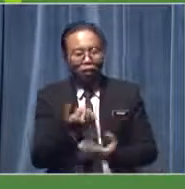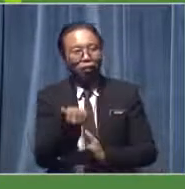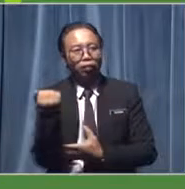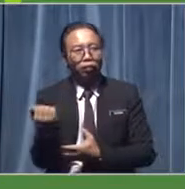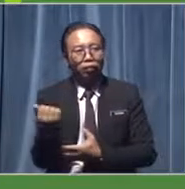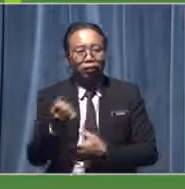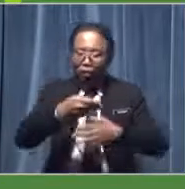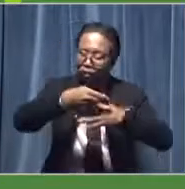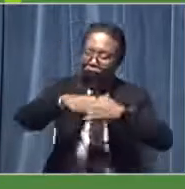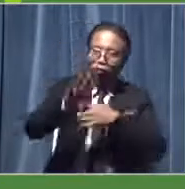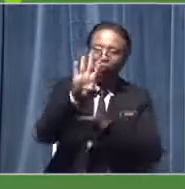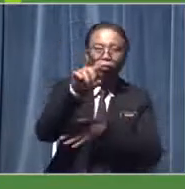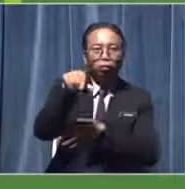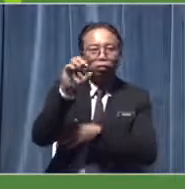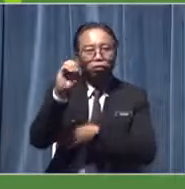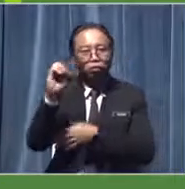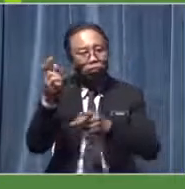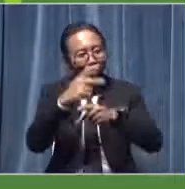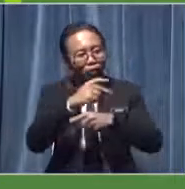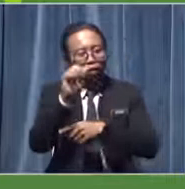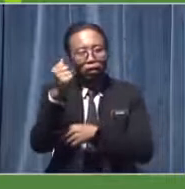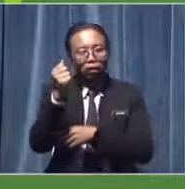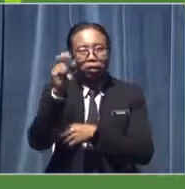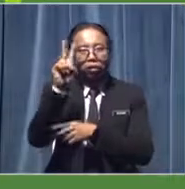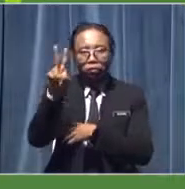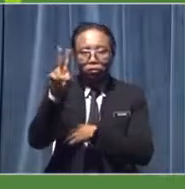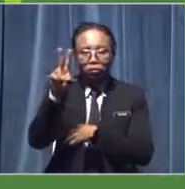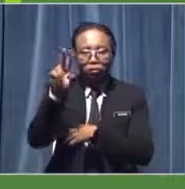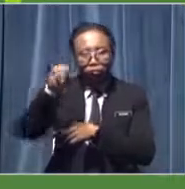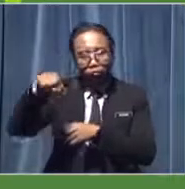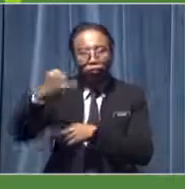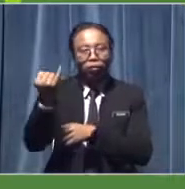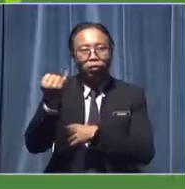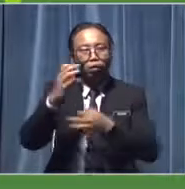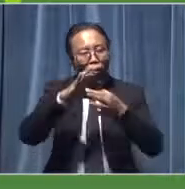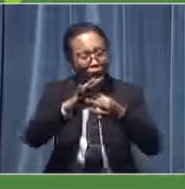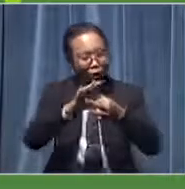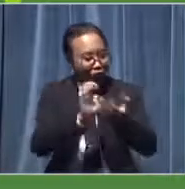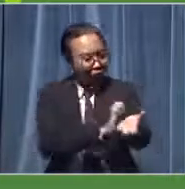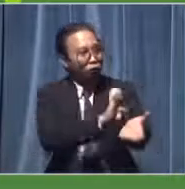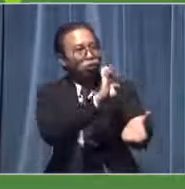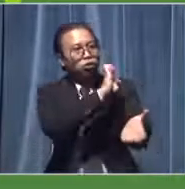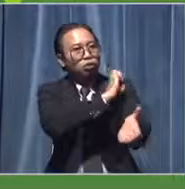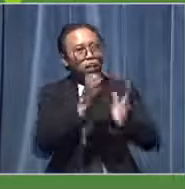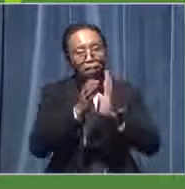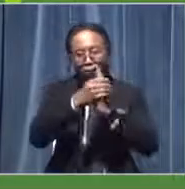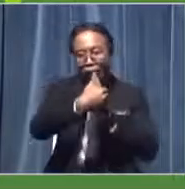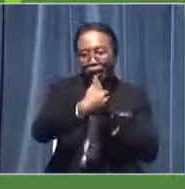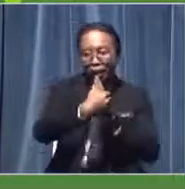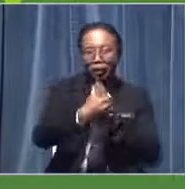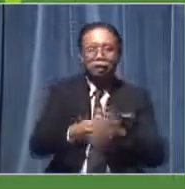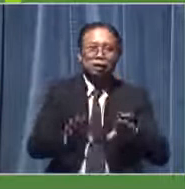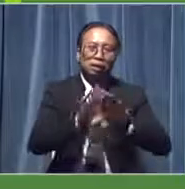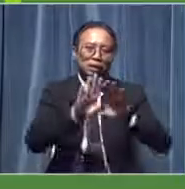4.00 times 10 power of 2 joule of energy by